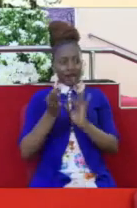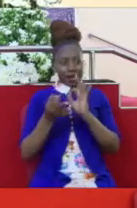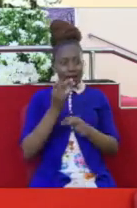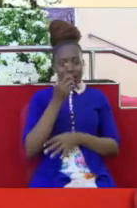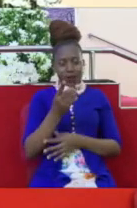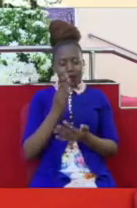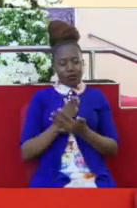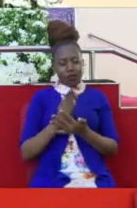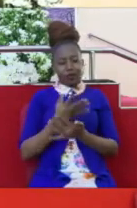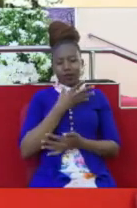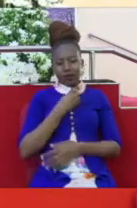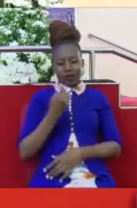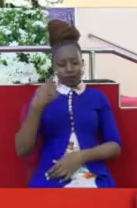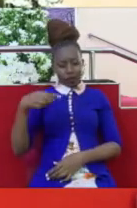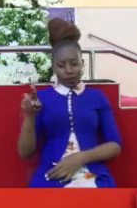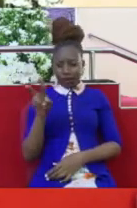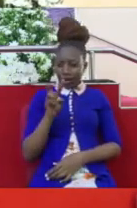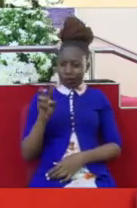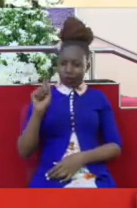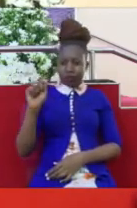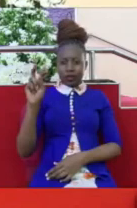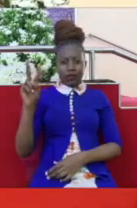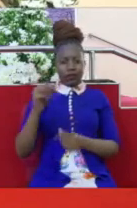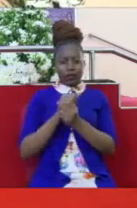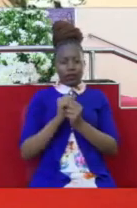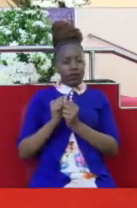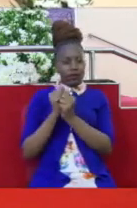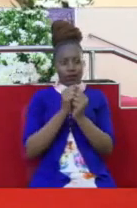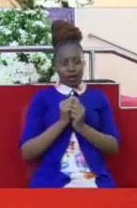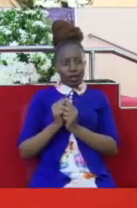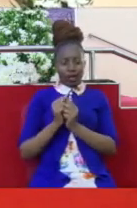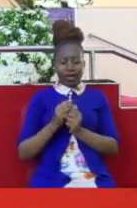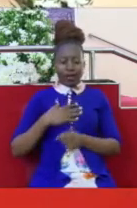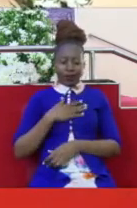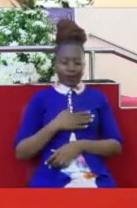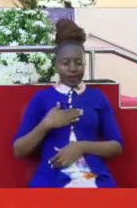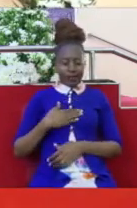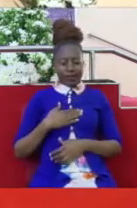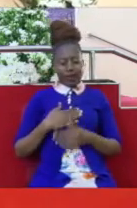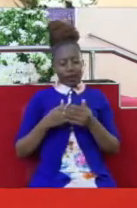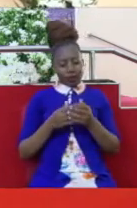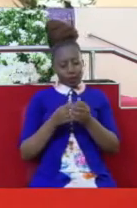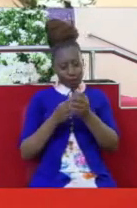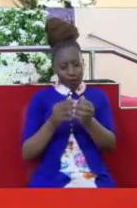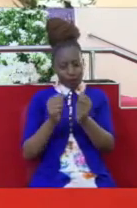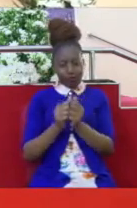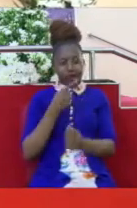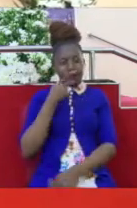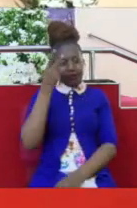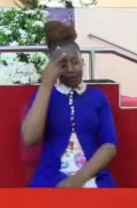yako mdogo pale. But don't go in that house. Na usiende pale. Unless you want to ruin your reputation.